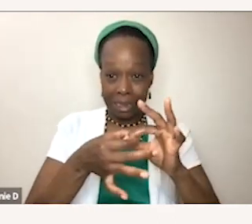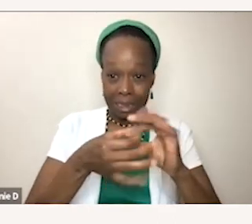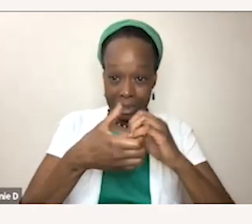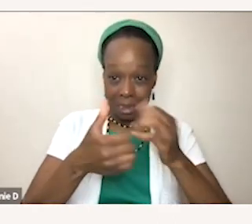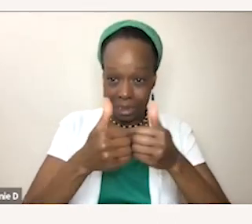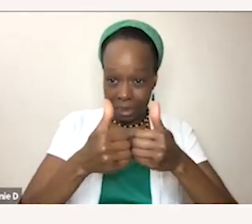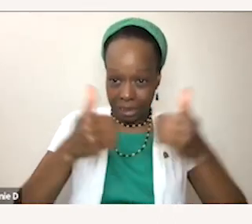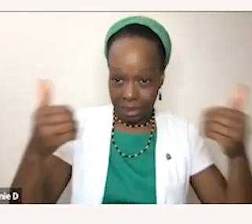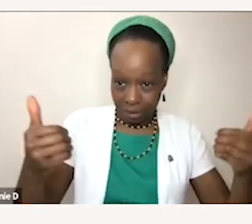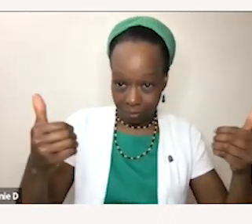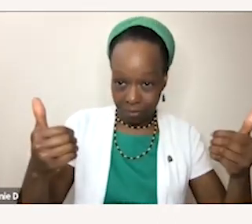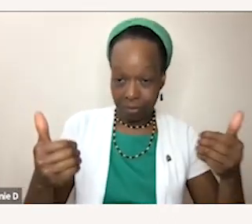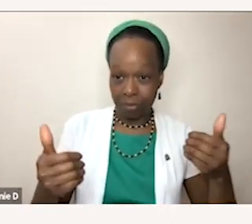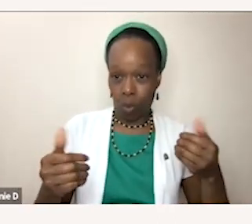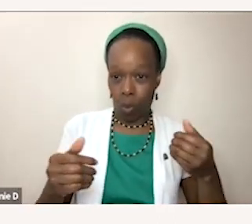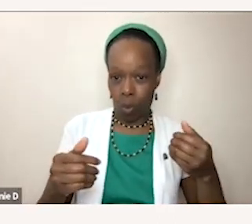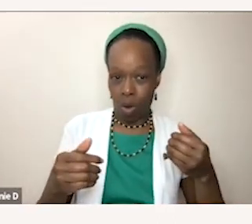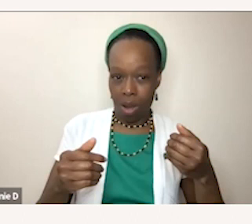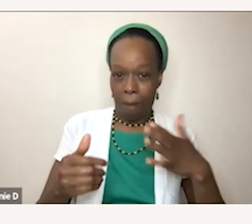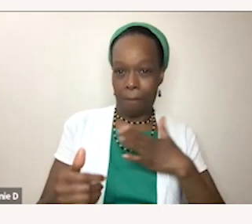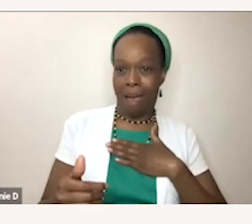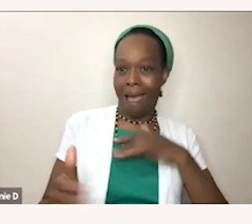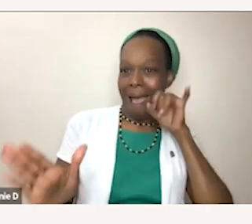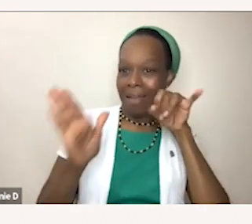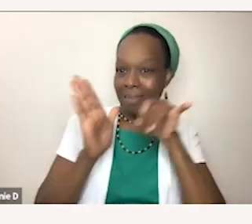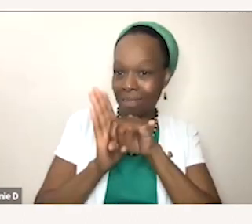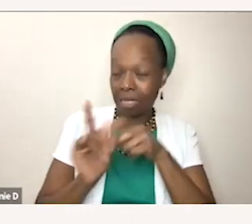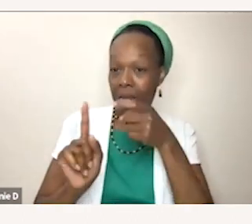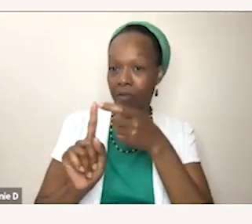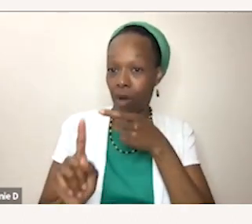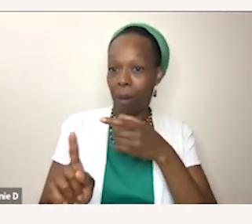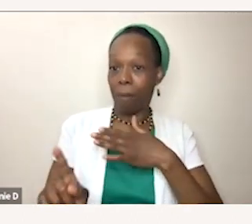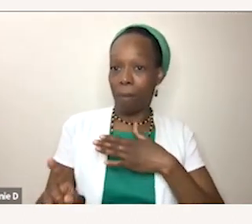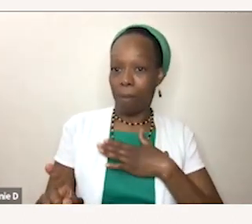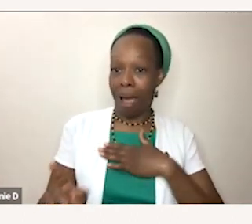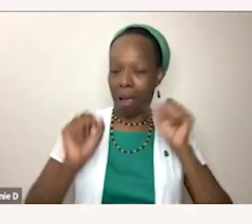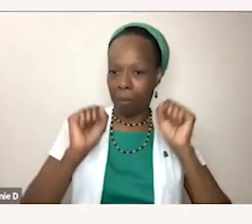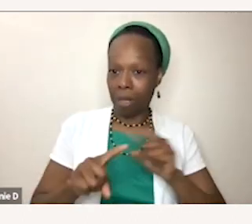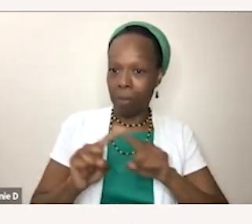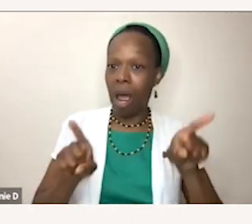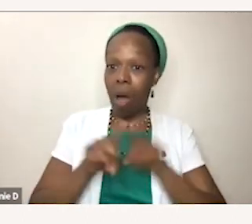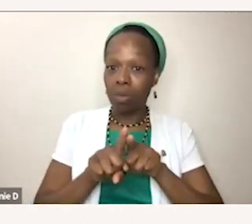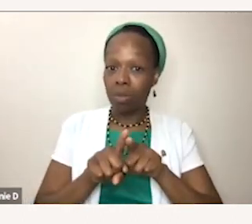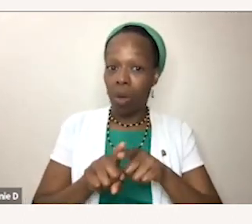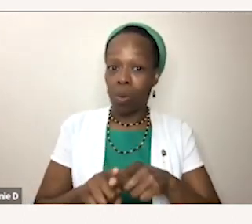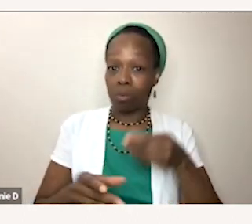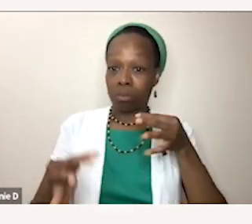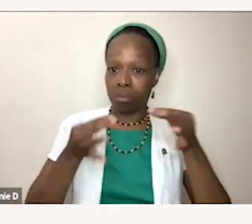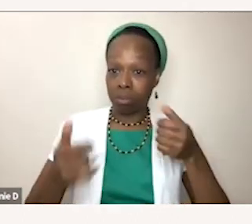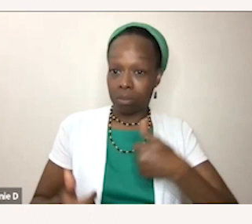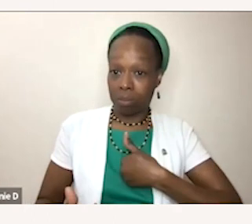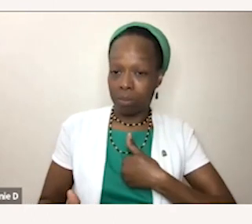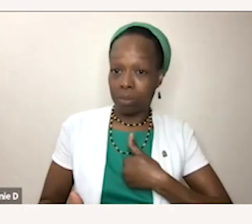my identity, but I would also refer to myself as a person with cerebral palsy if we were talking